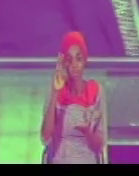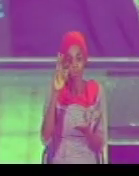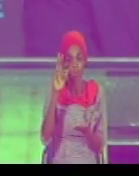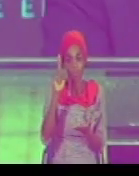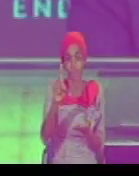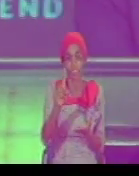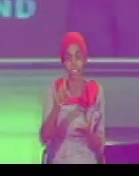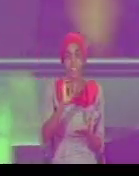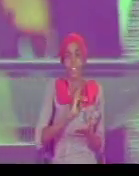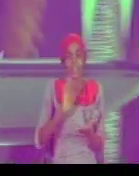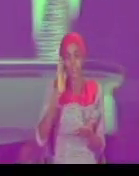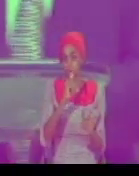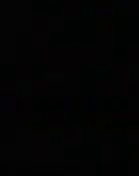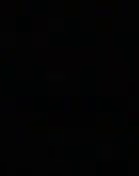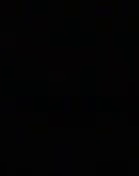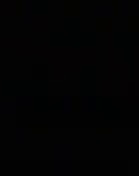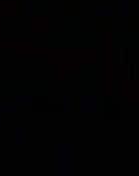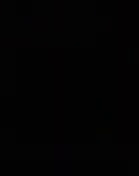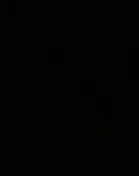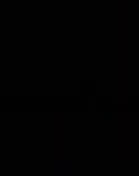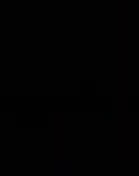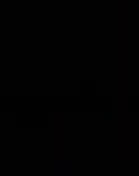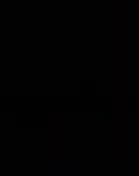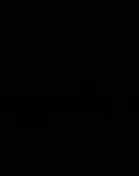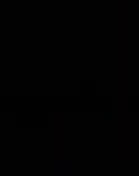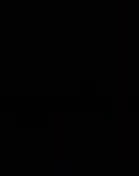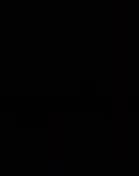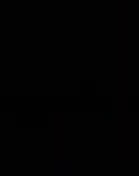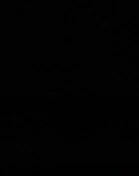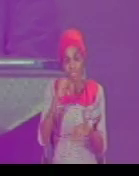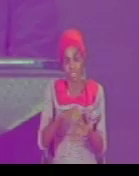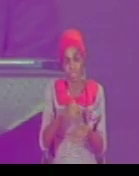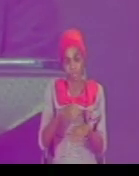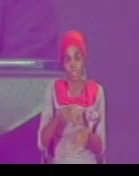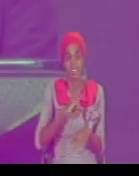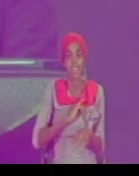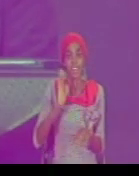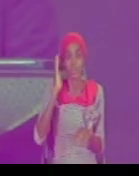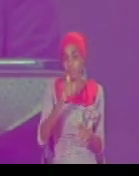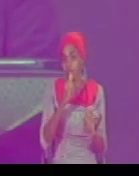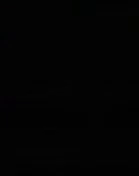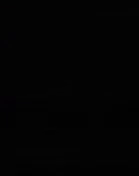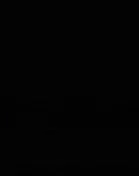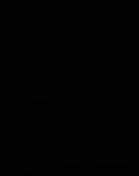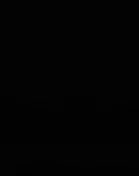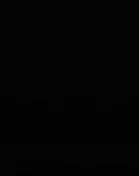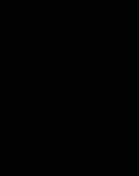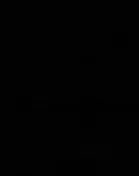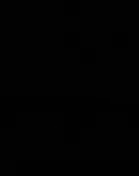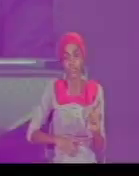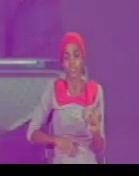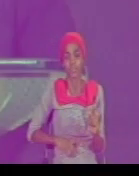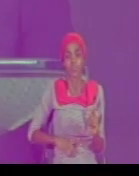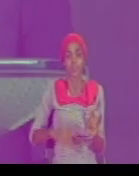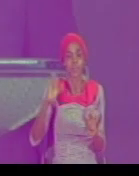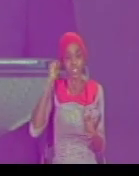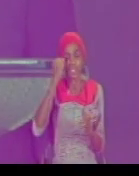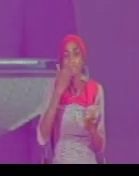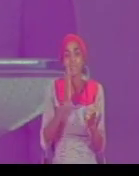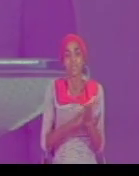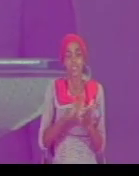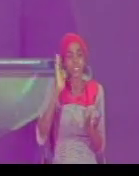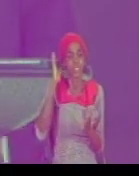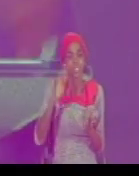at all times. At all times, I will bless his praise shall continually be in